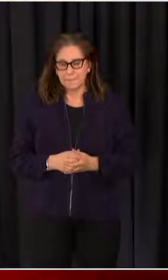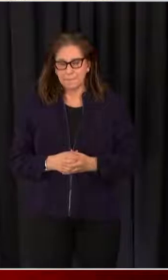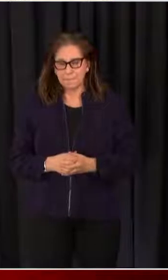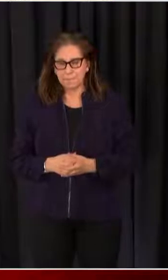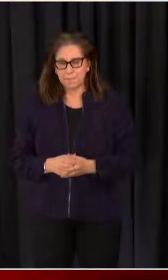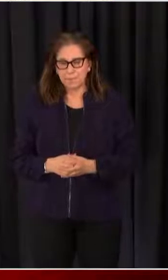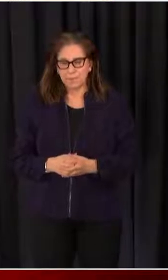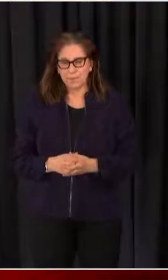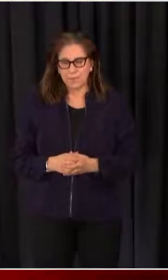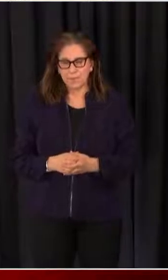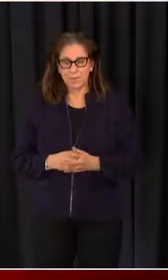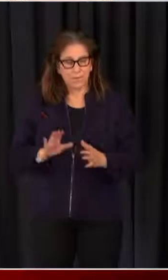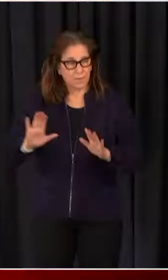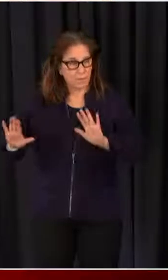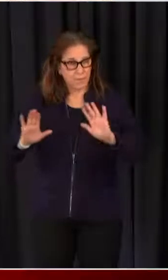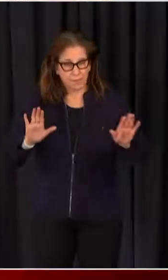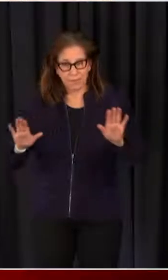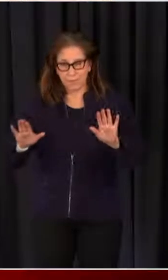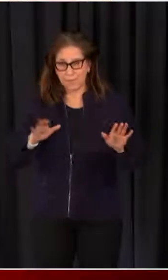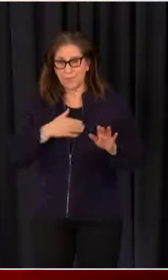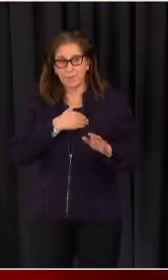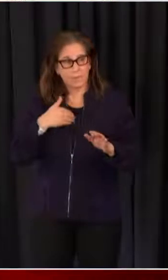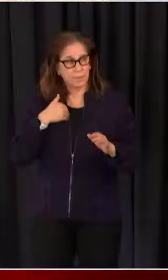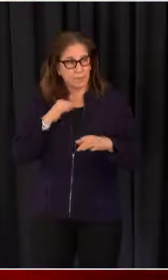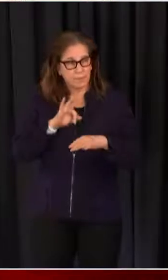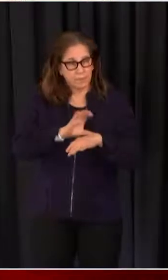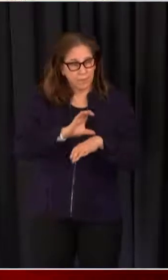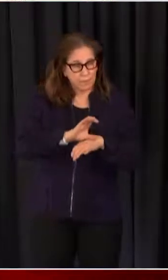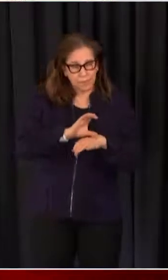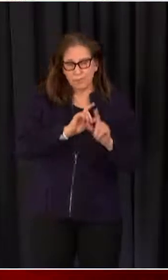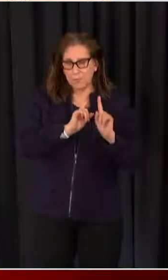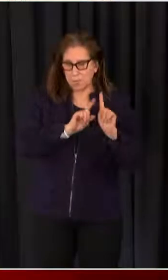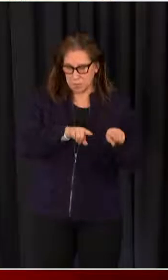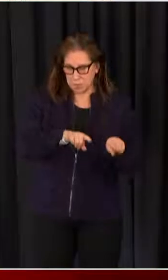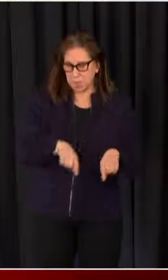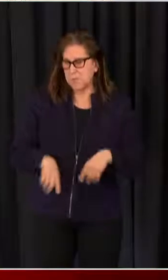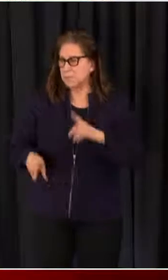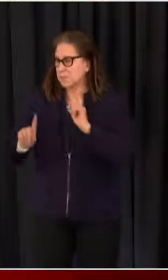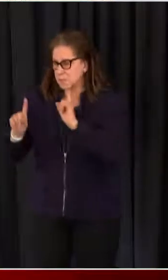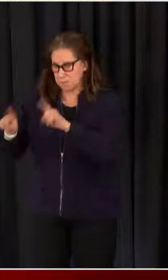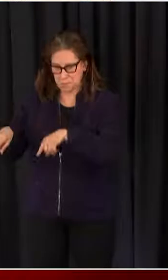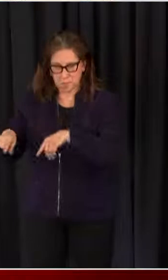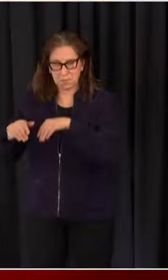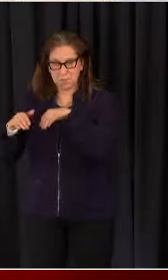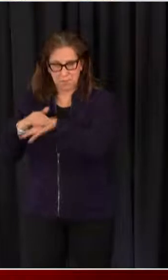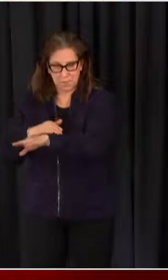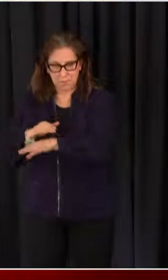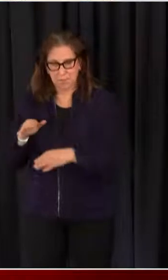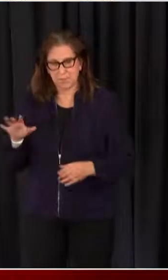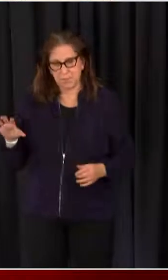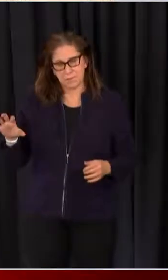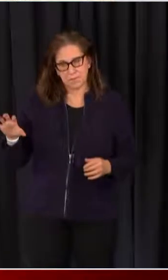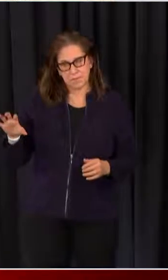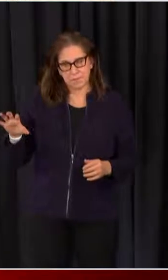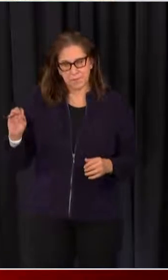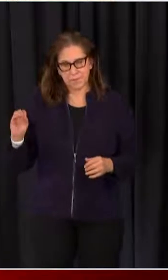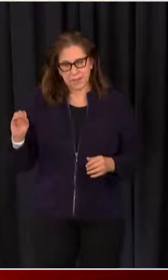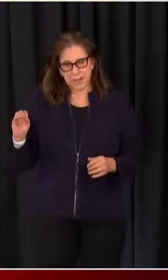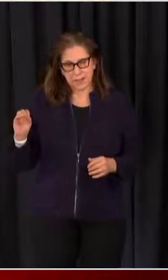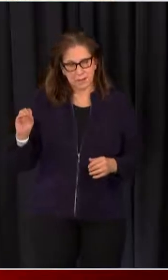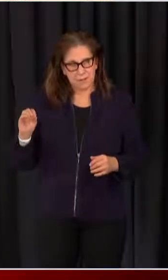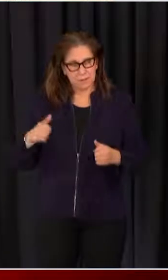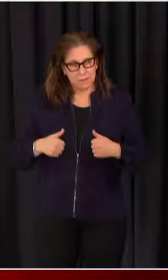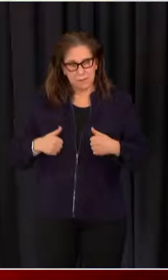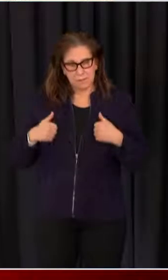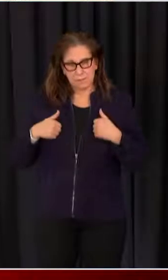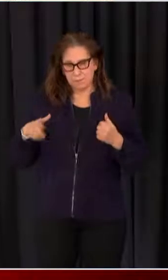upcoming vaccine events. To date, more than 550 residents have been vaccinated during the 5